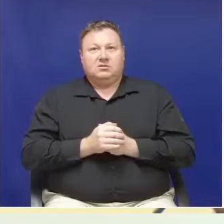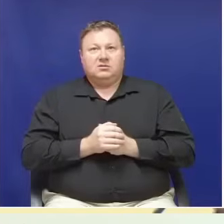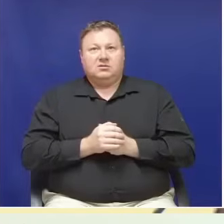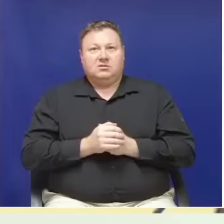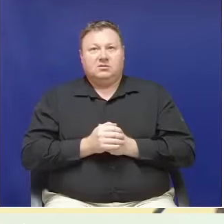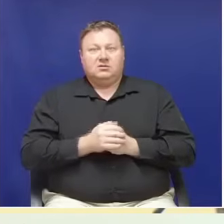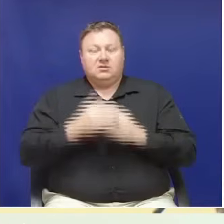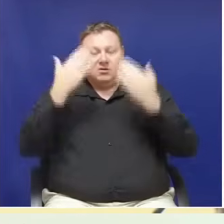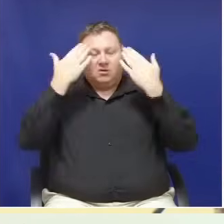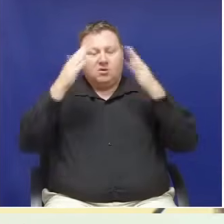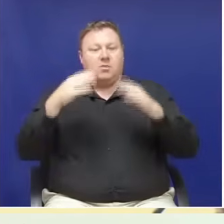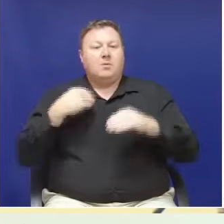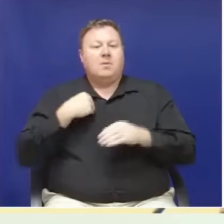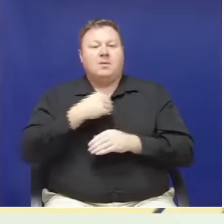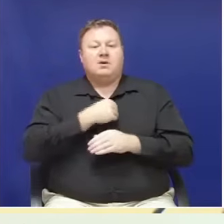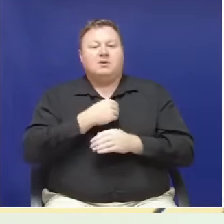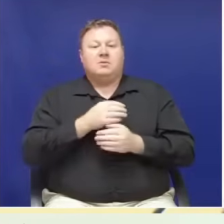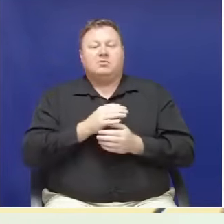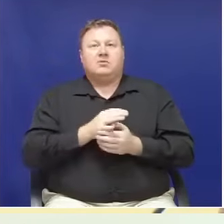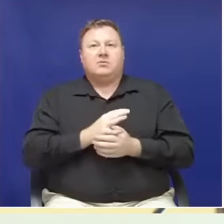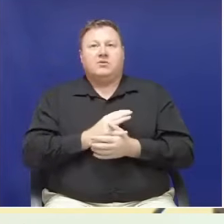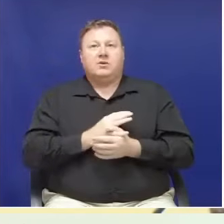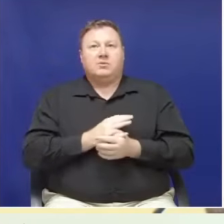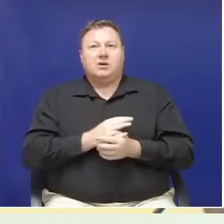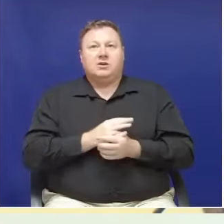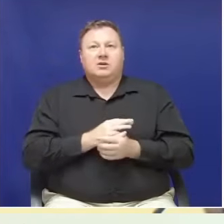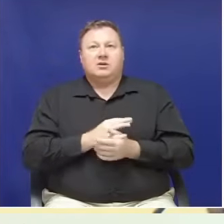Honourable members.